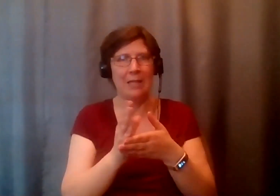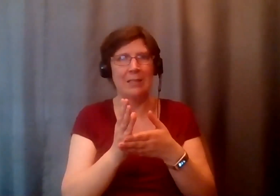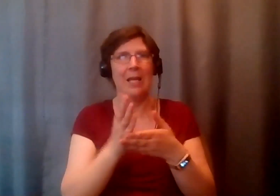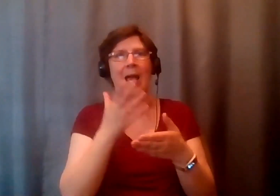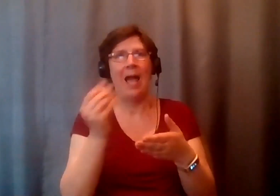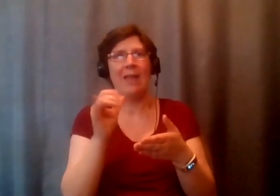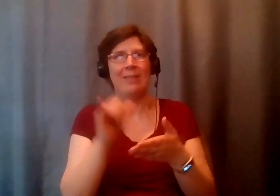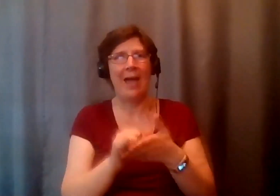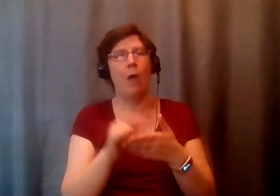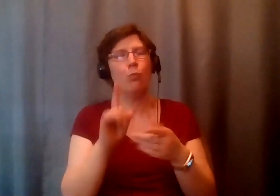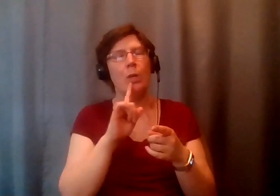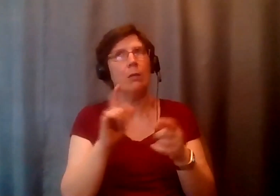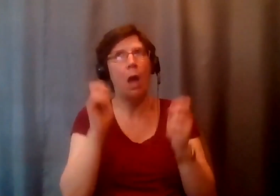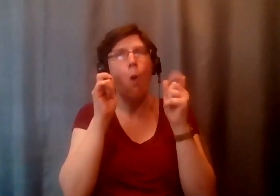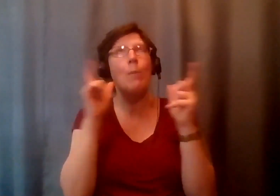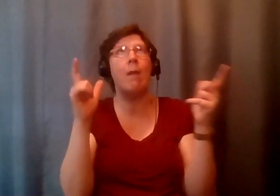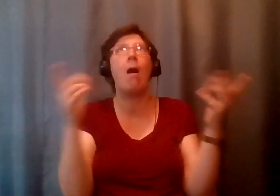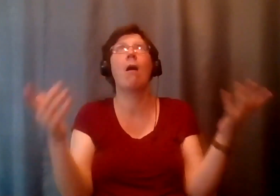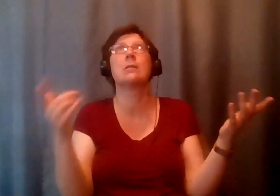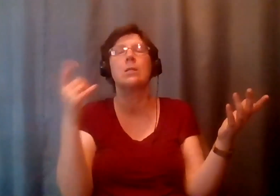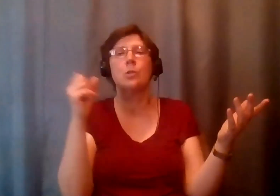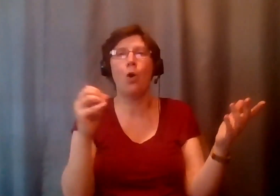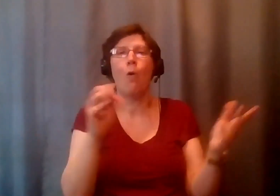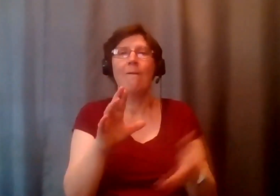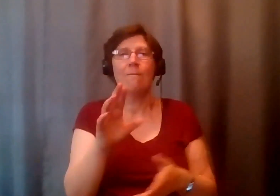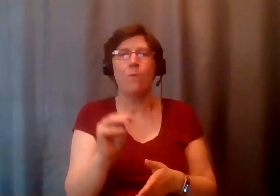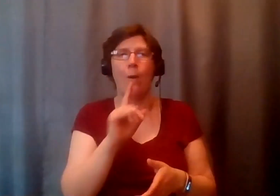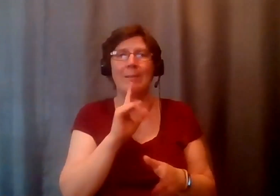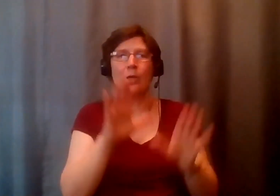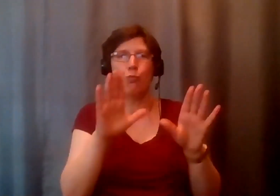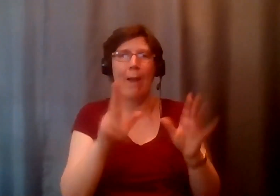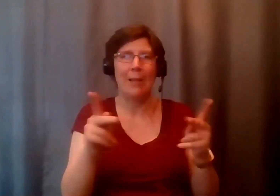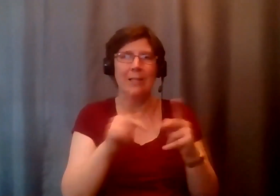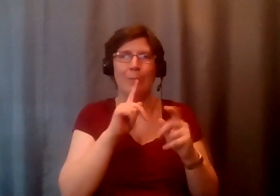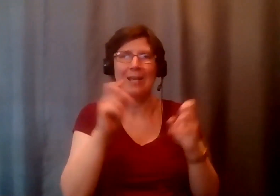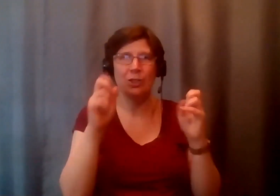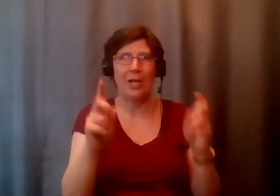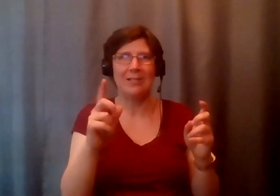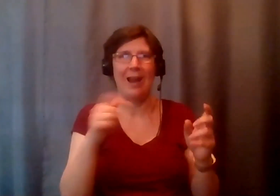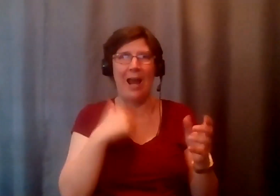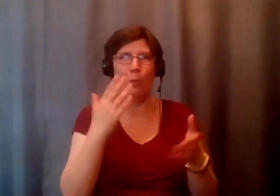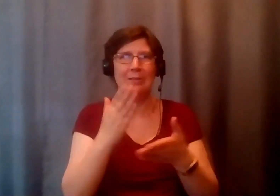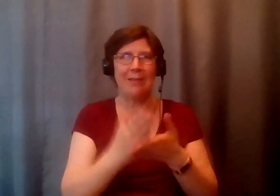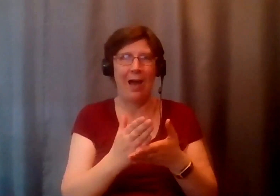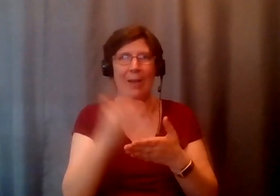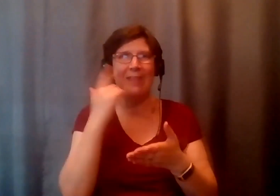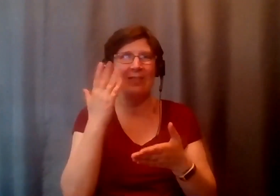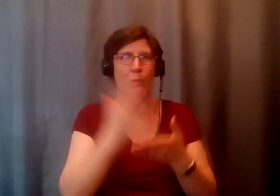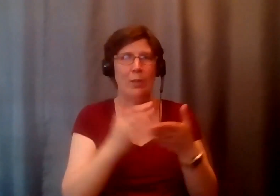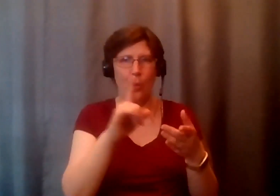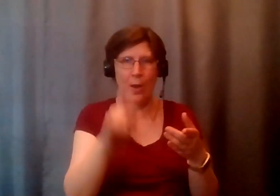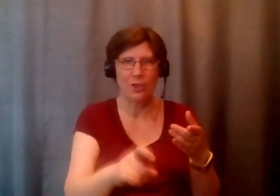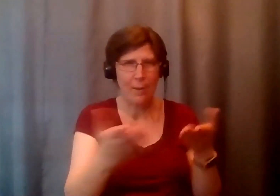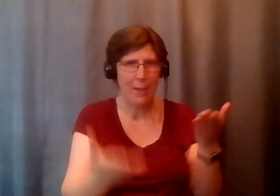that kind of opened my eyes. So forums is a good place to be educated. And I'm going to stop because I feel like I think there was a question in here that